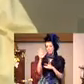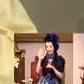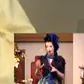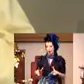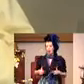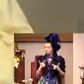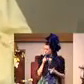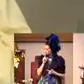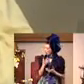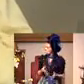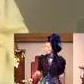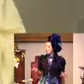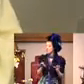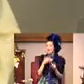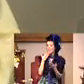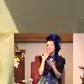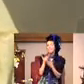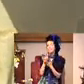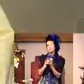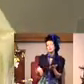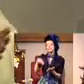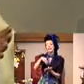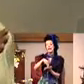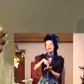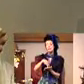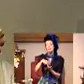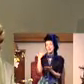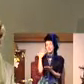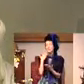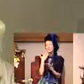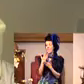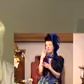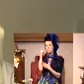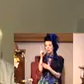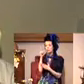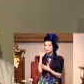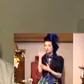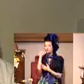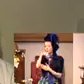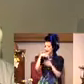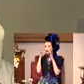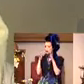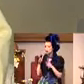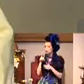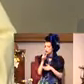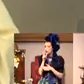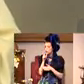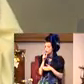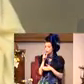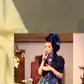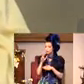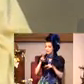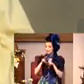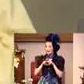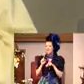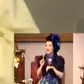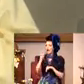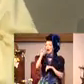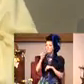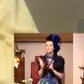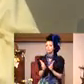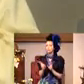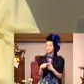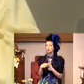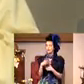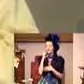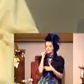were something. So we thank you for getting up. We thank you for those strangers who just sat in that upper room experience, yes.